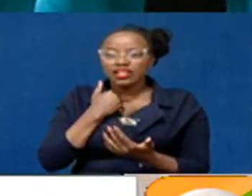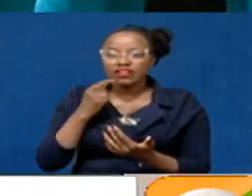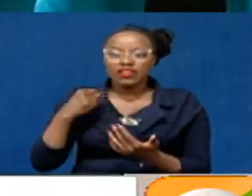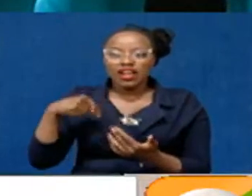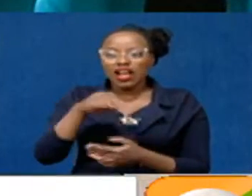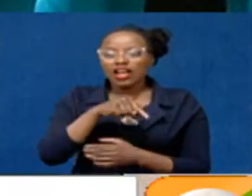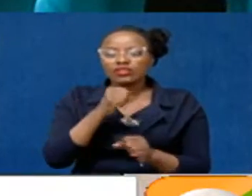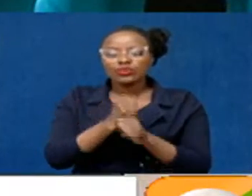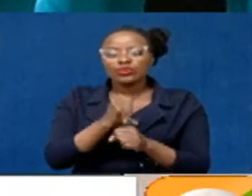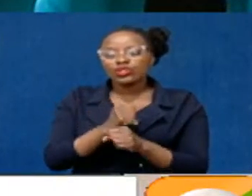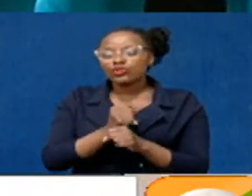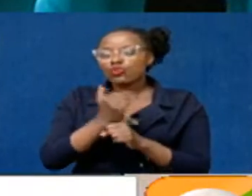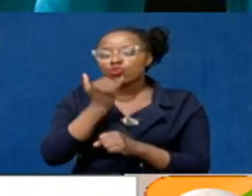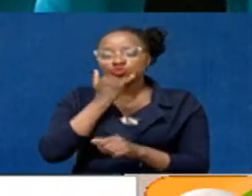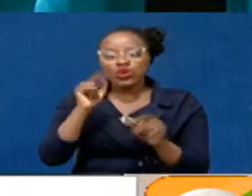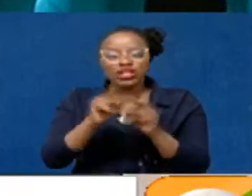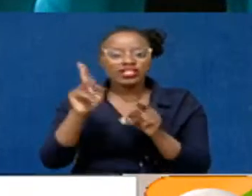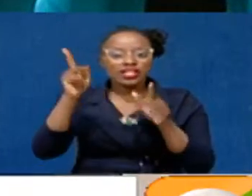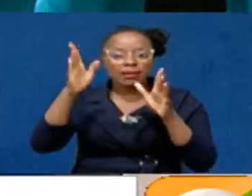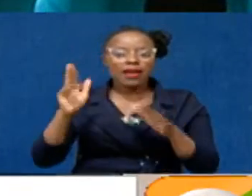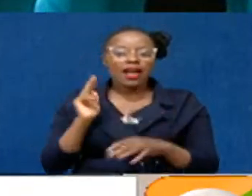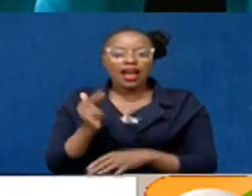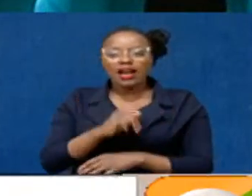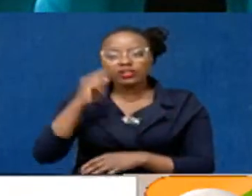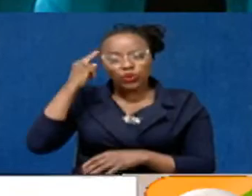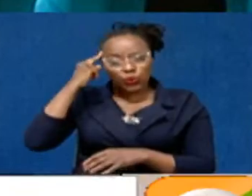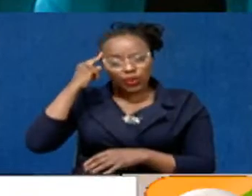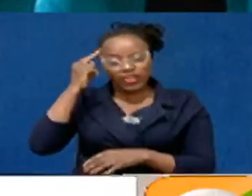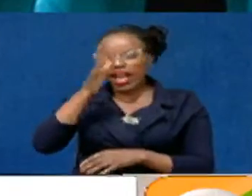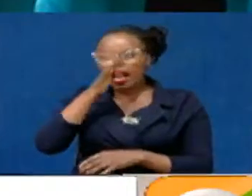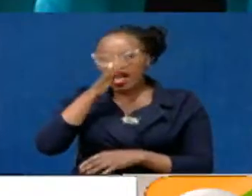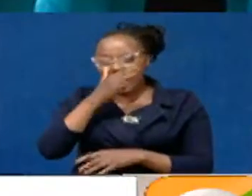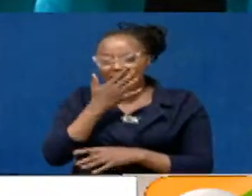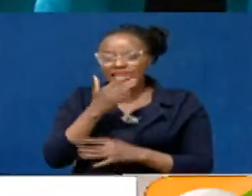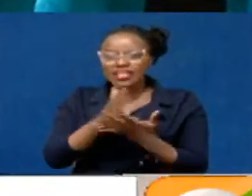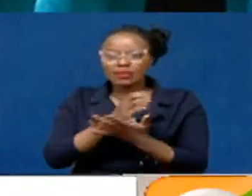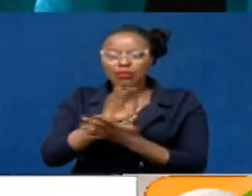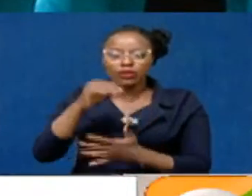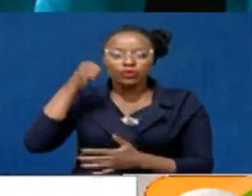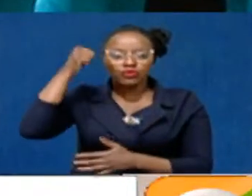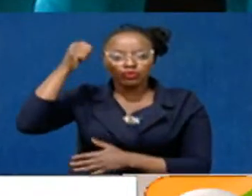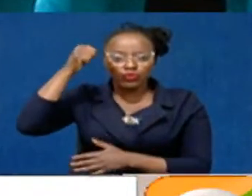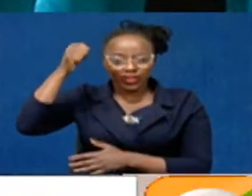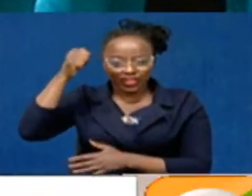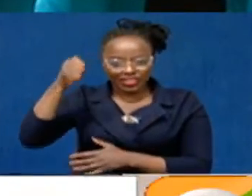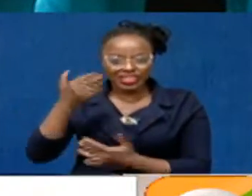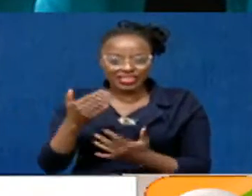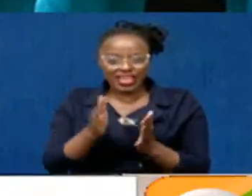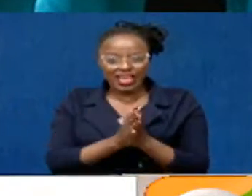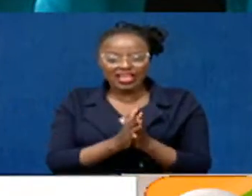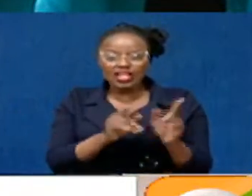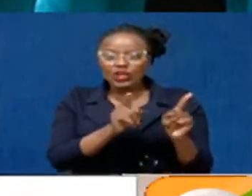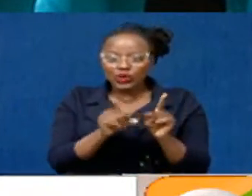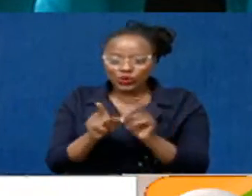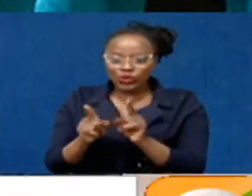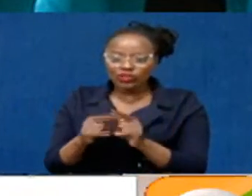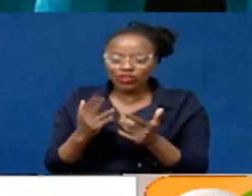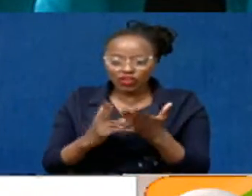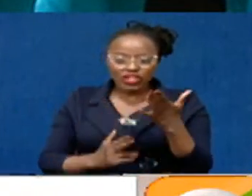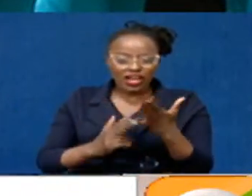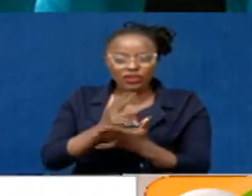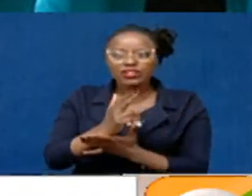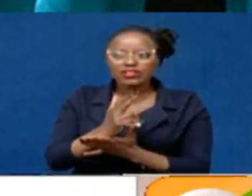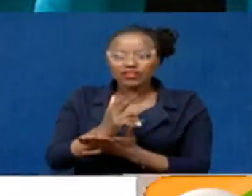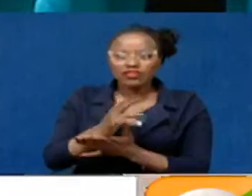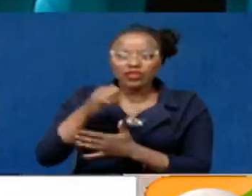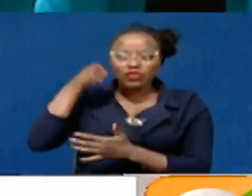we wrongly do as Kenyans, and that is we think lying is part of politics and part of our legitimate part